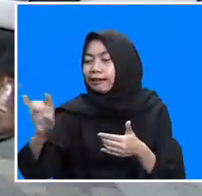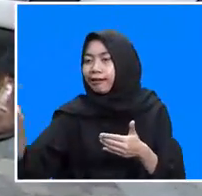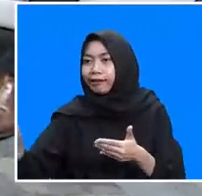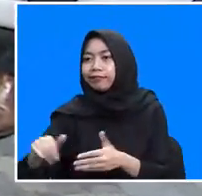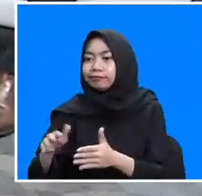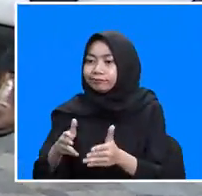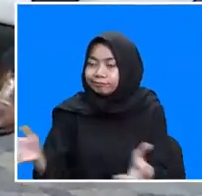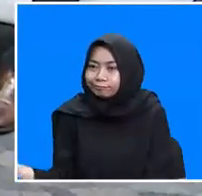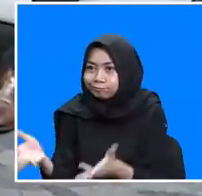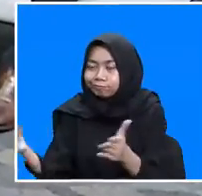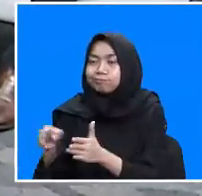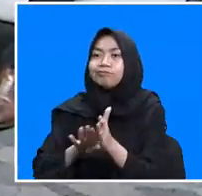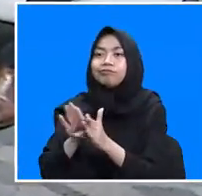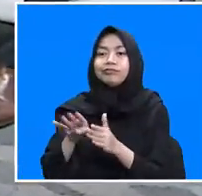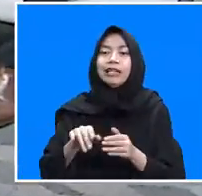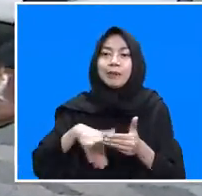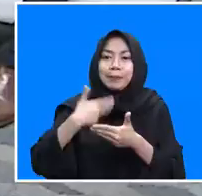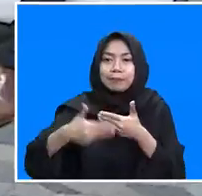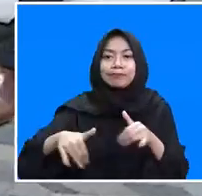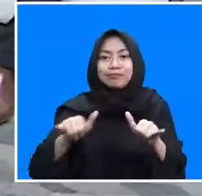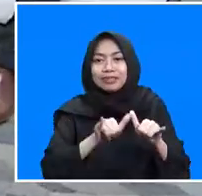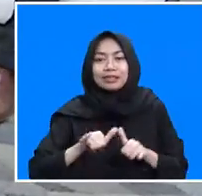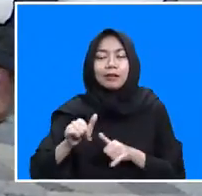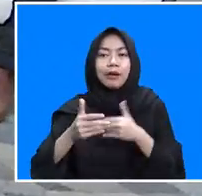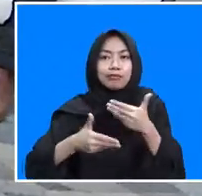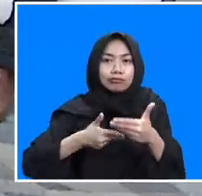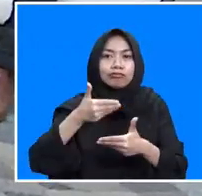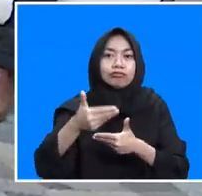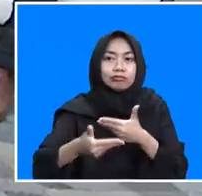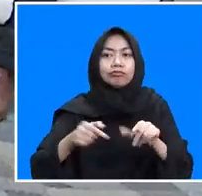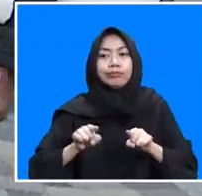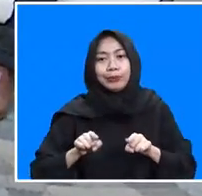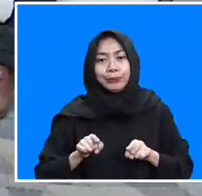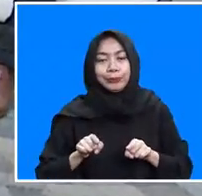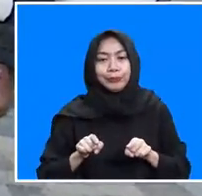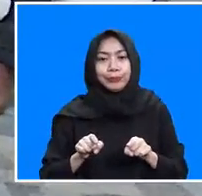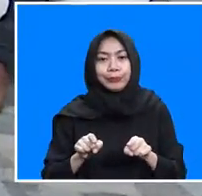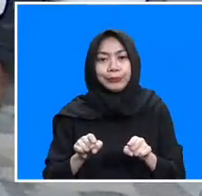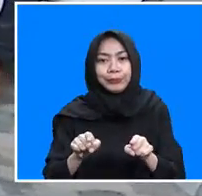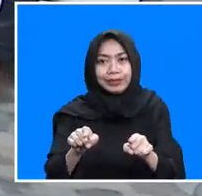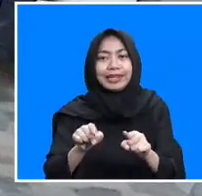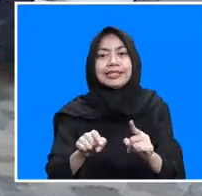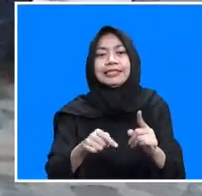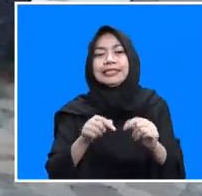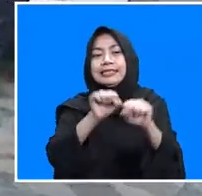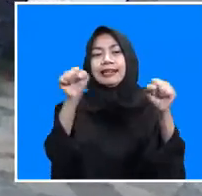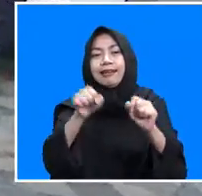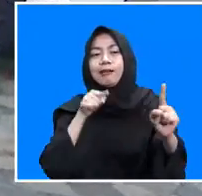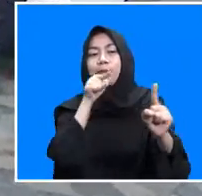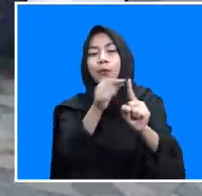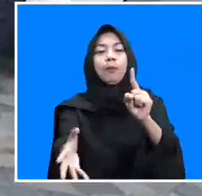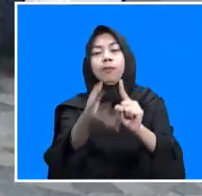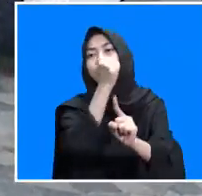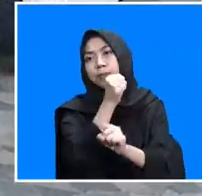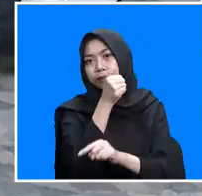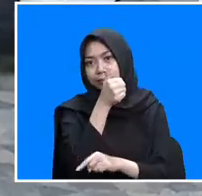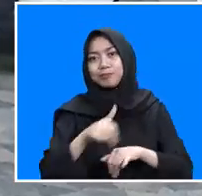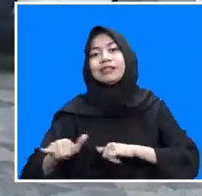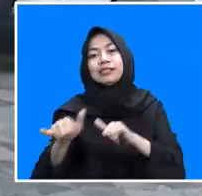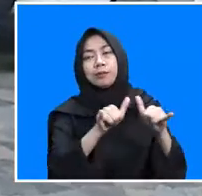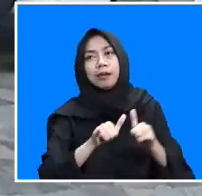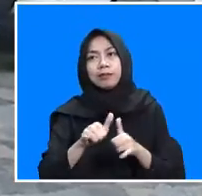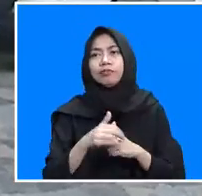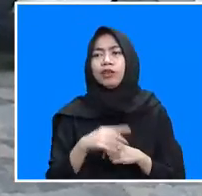can move together and reach the good standard together. So it's very